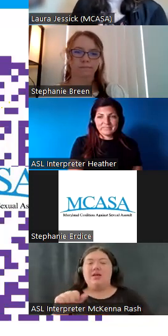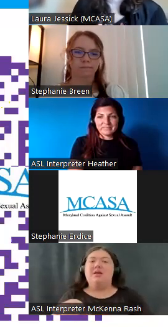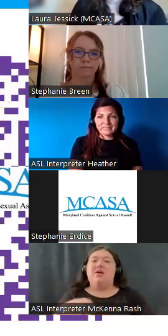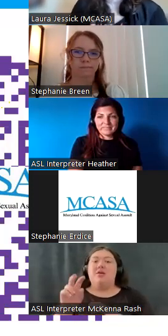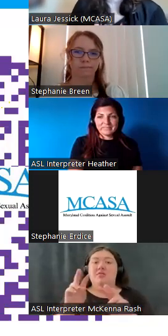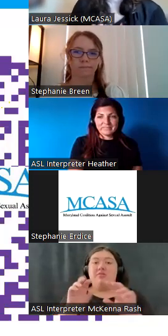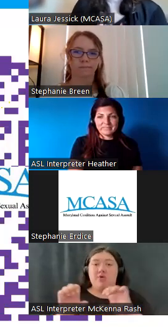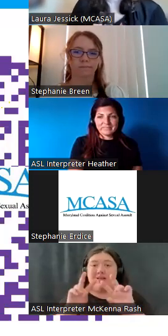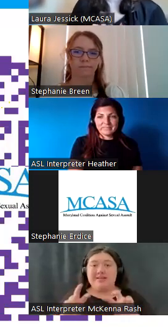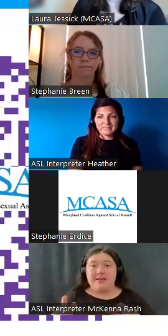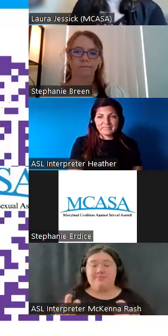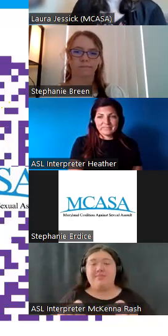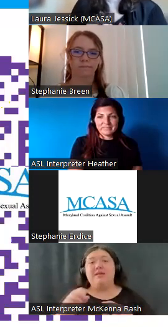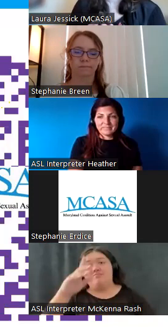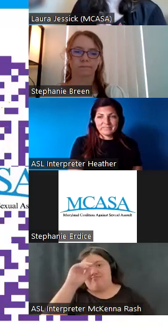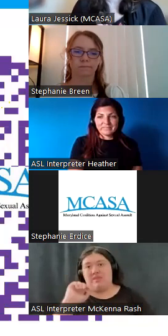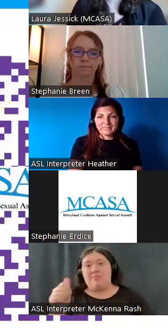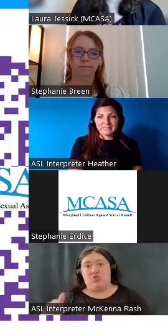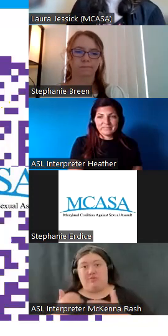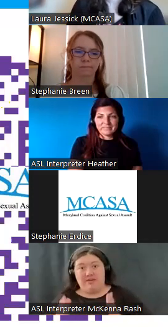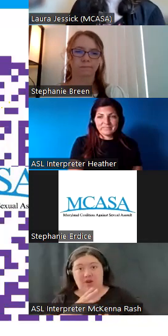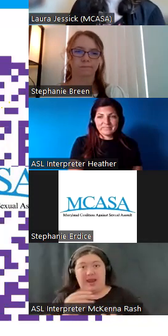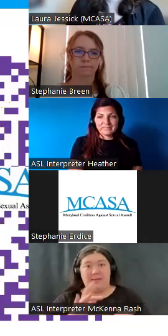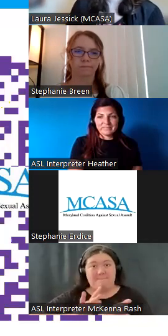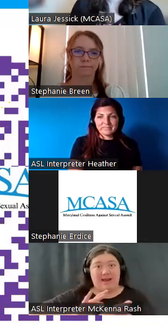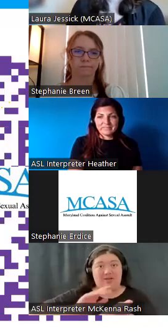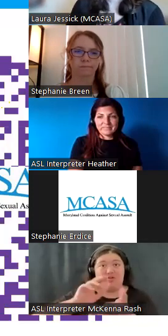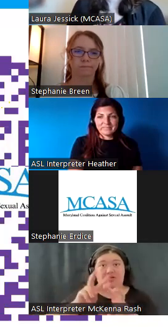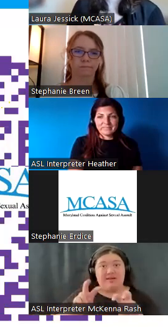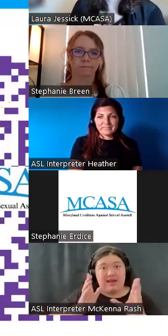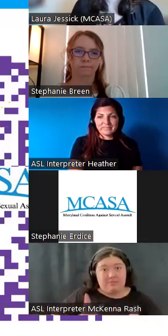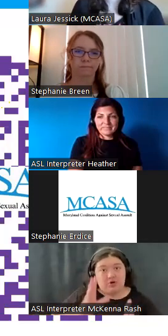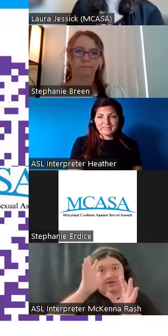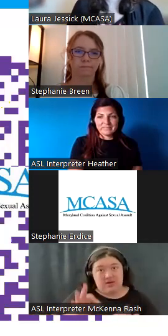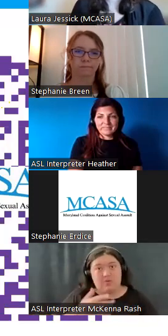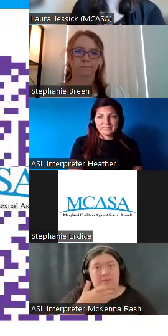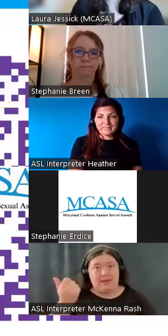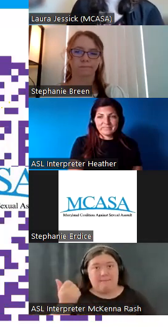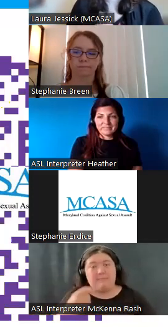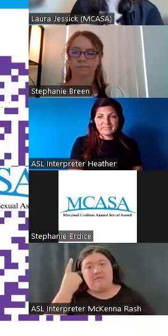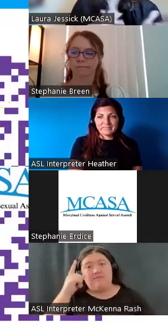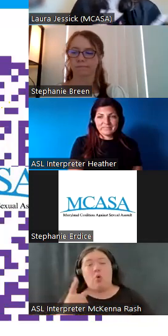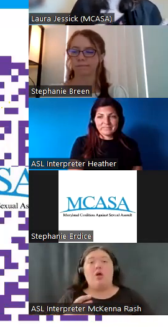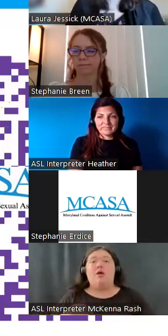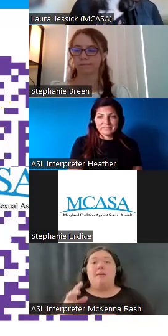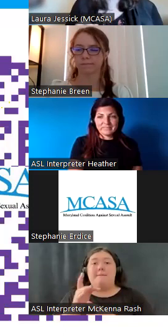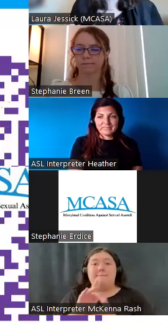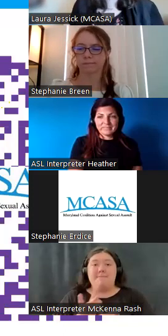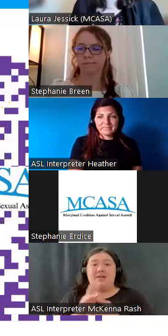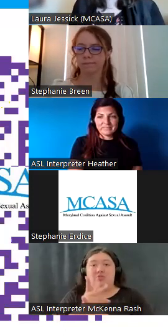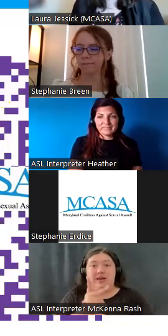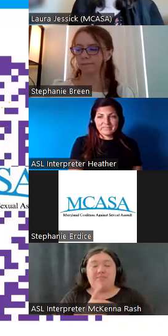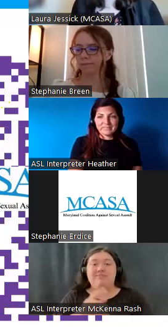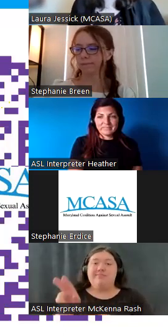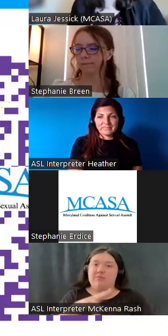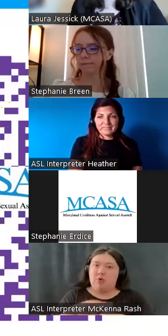the survivor and the forensic nurse examiner to determine the best course of action for forensic medical care, of course, with the